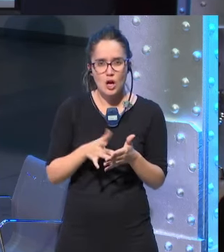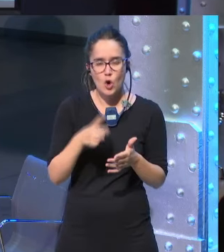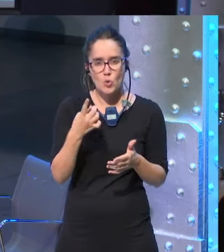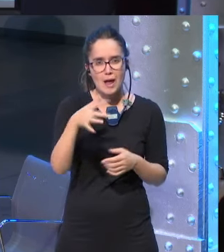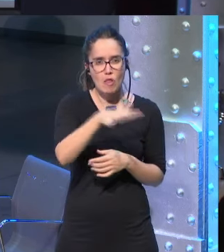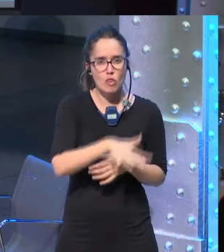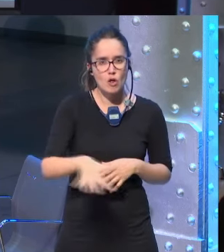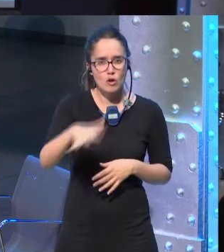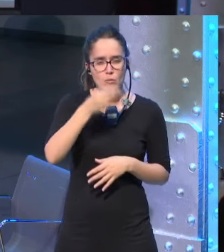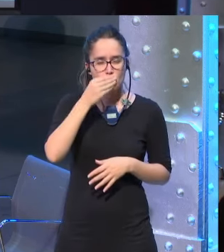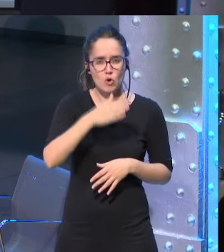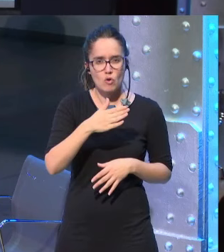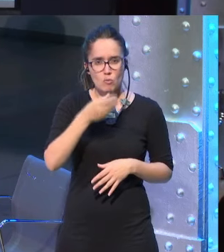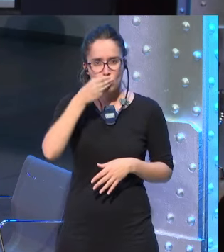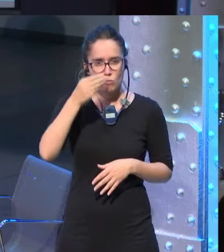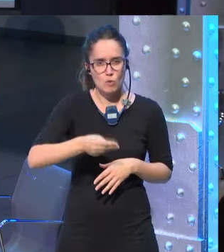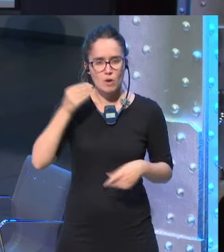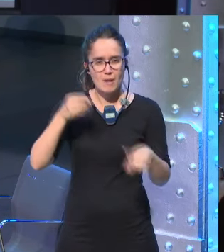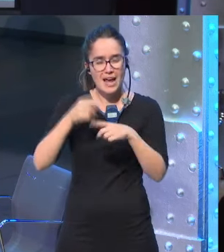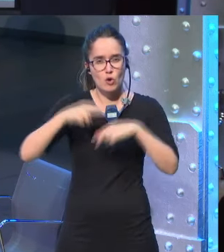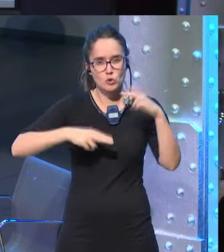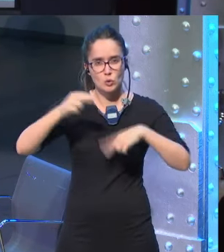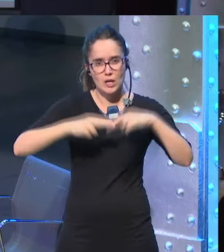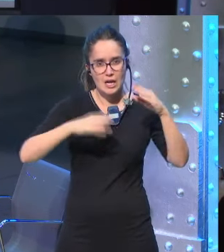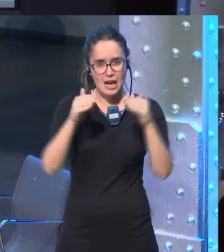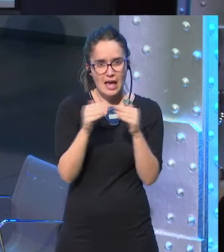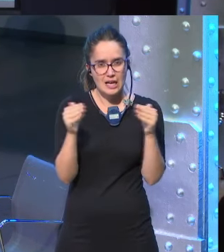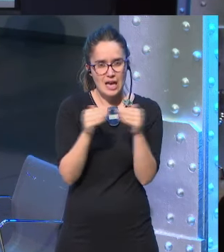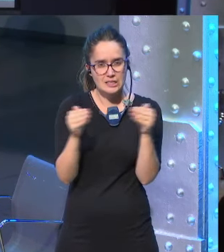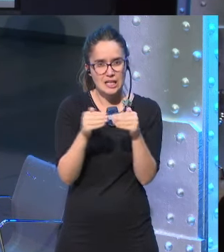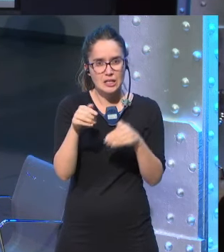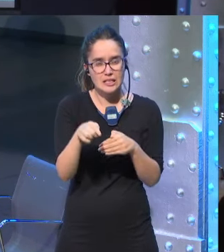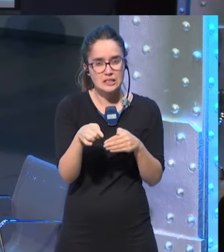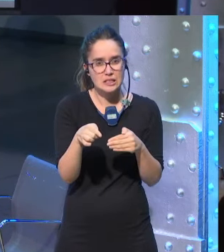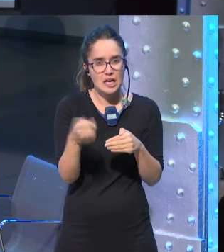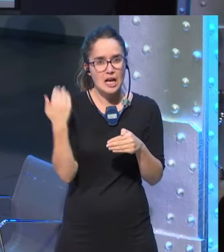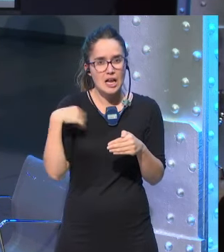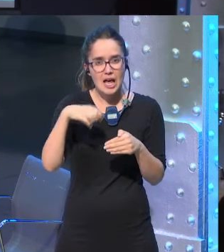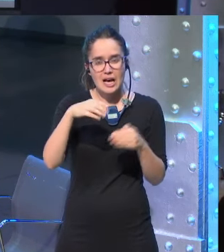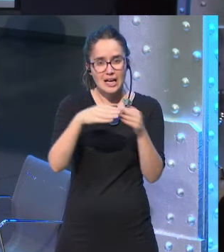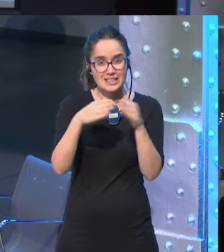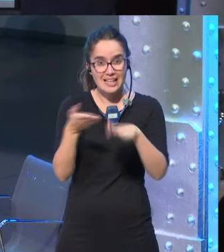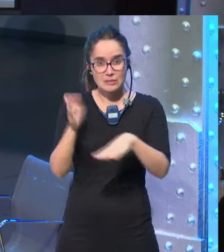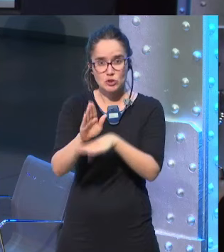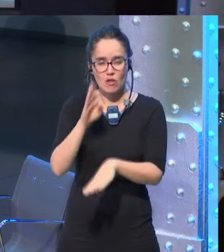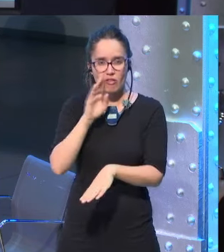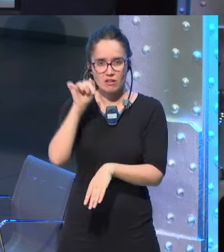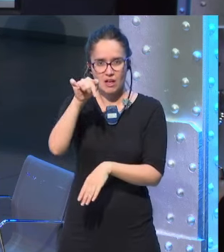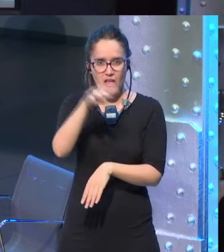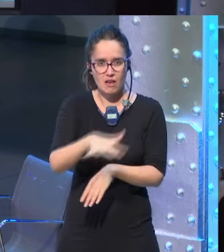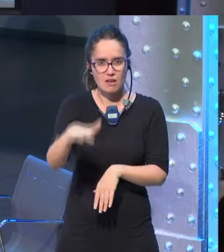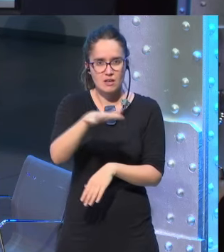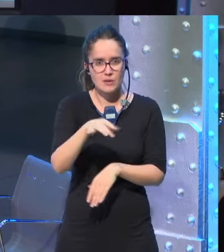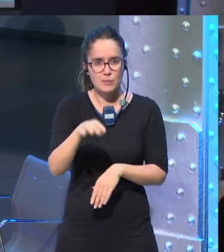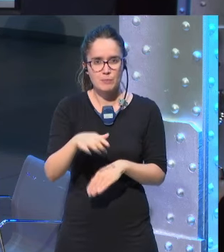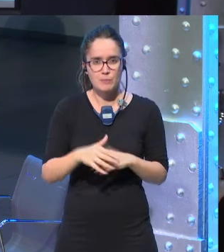is the Nest building, which you've seen before, and we got a parcel on it. And here you see the program of that house. It has